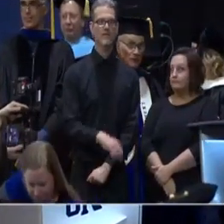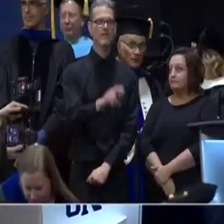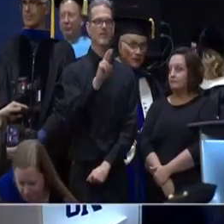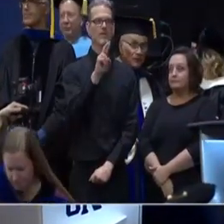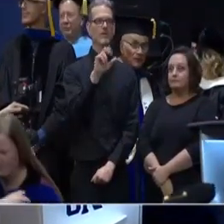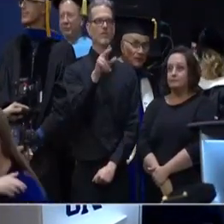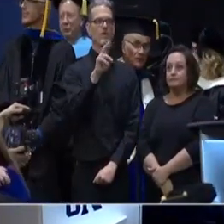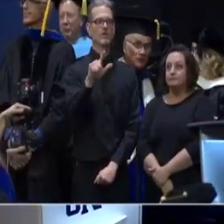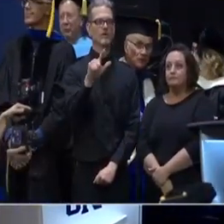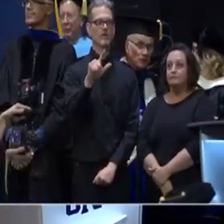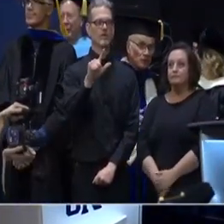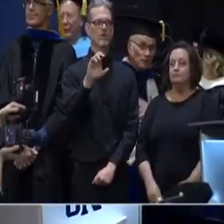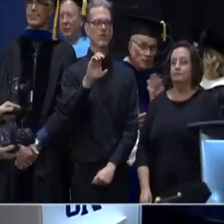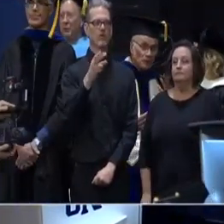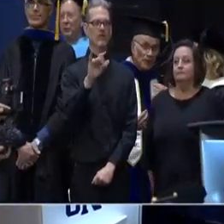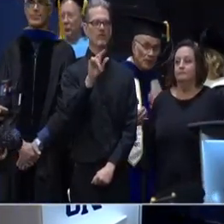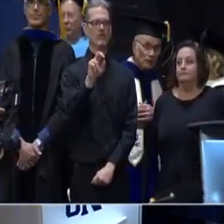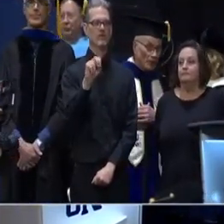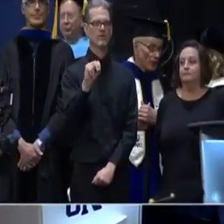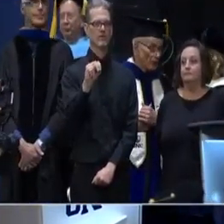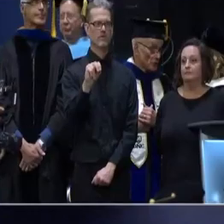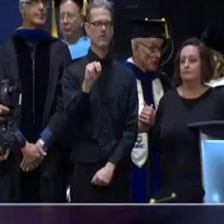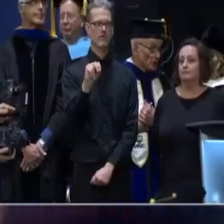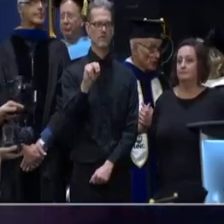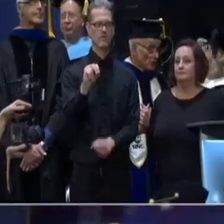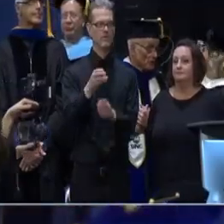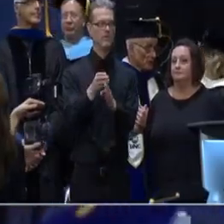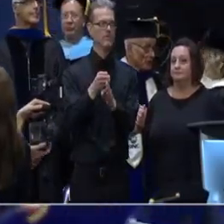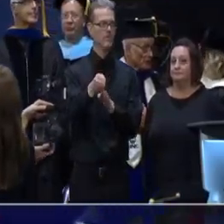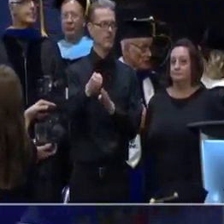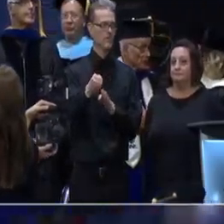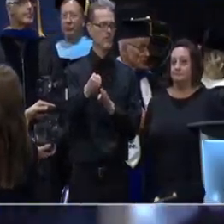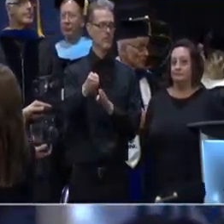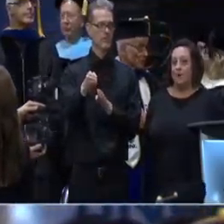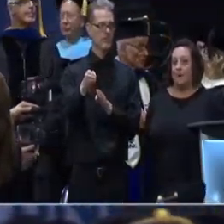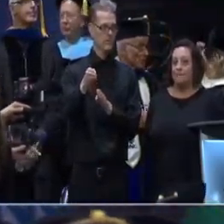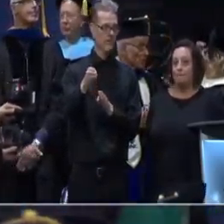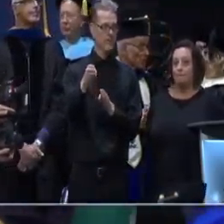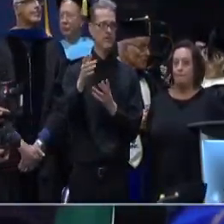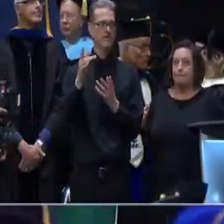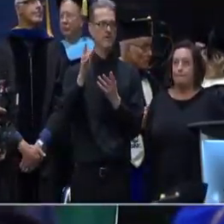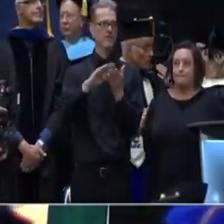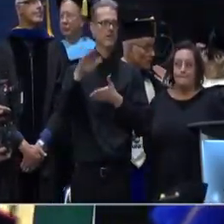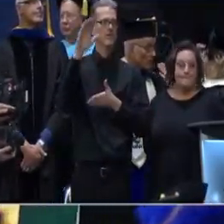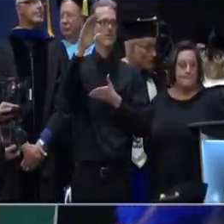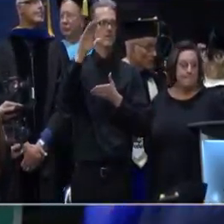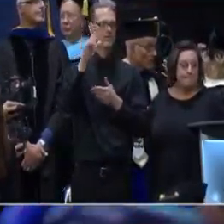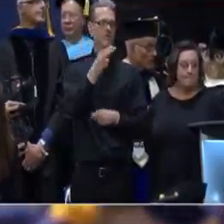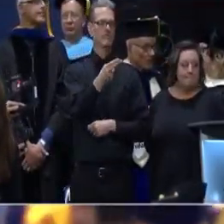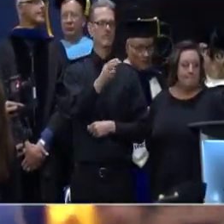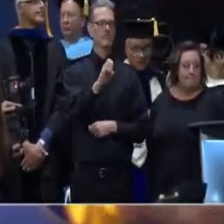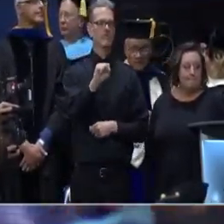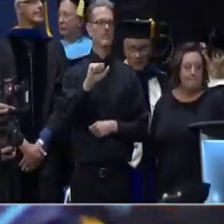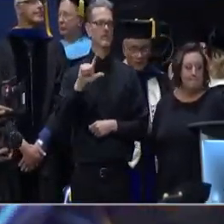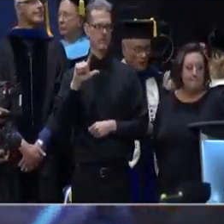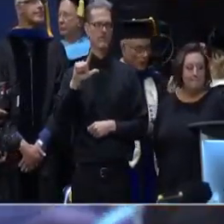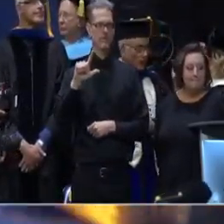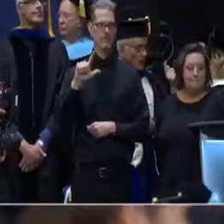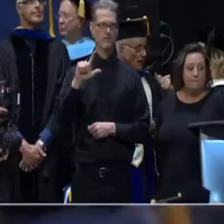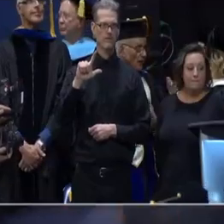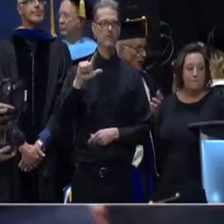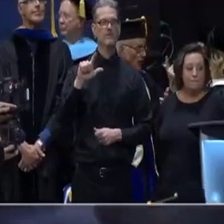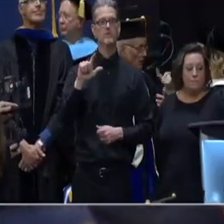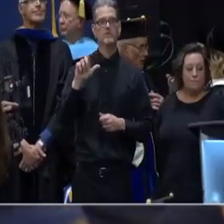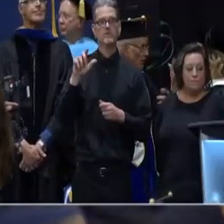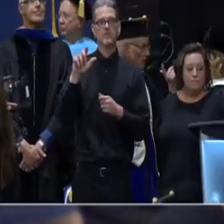Rachel Christensen. Rachel Christensen's major is higher education and student affairs leadership.